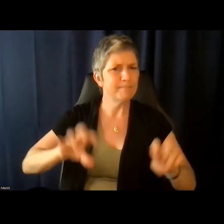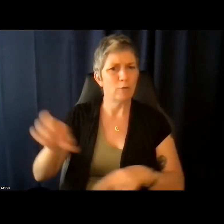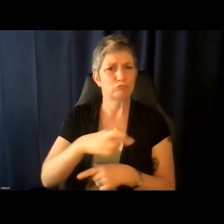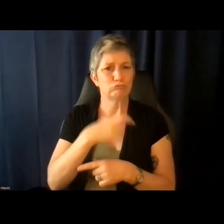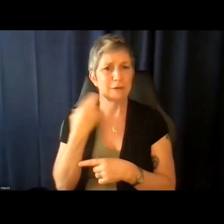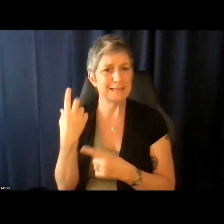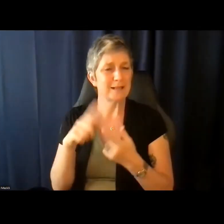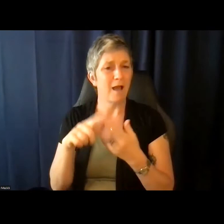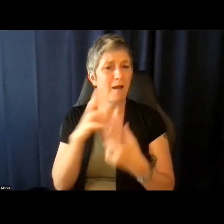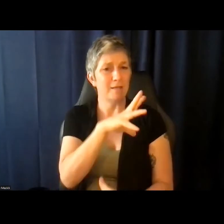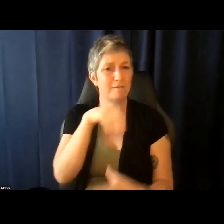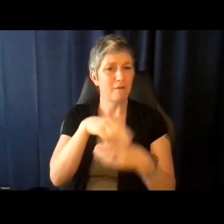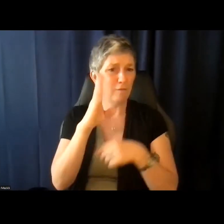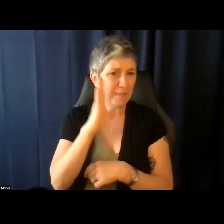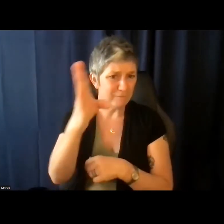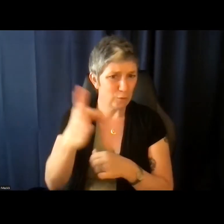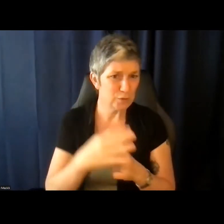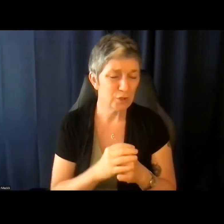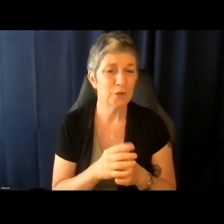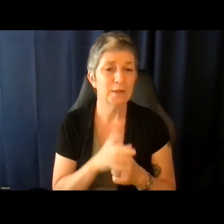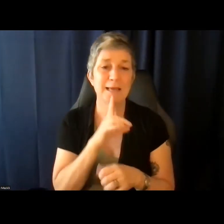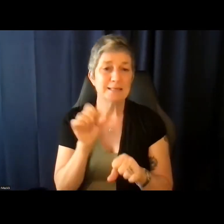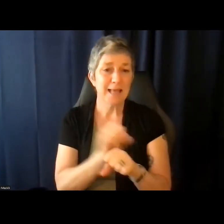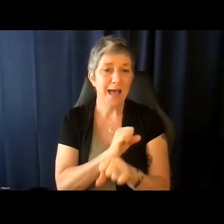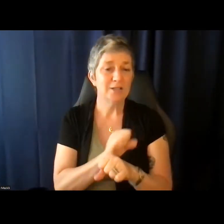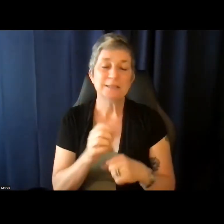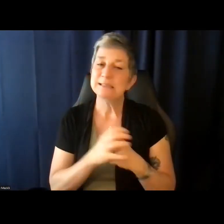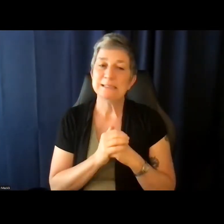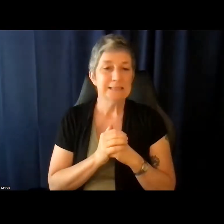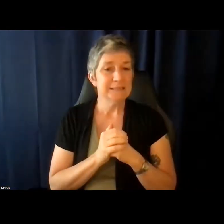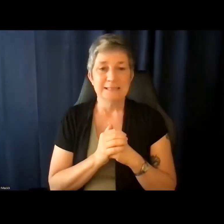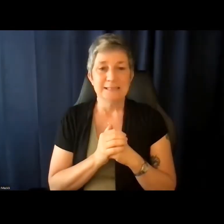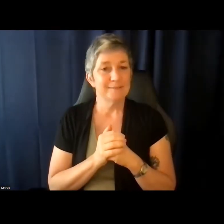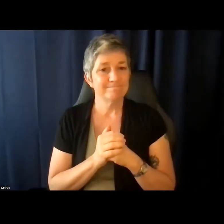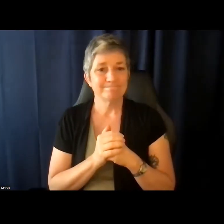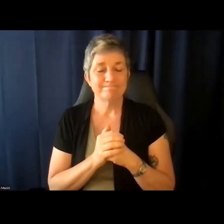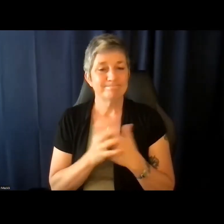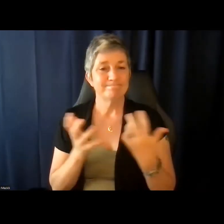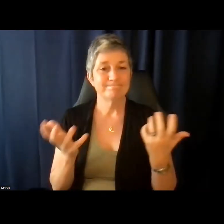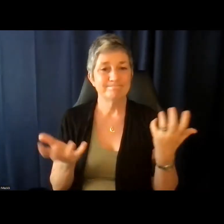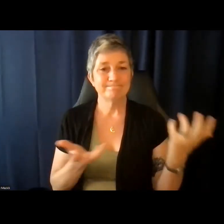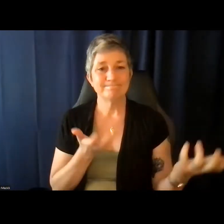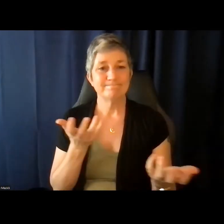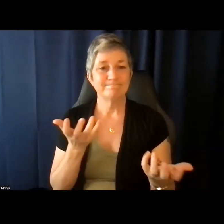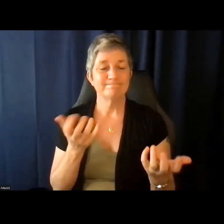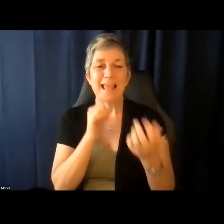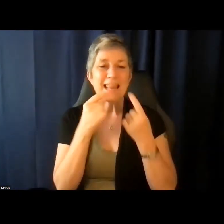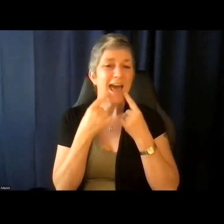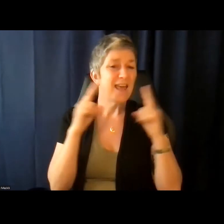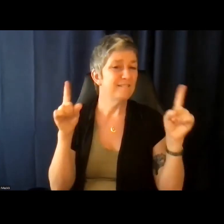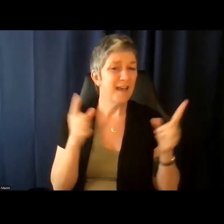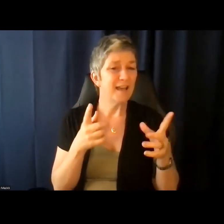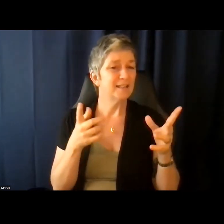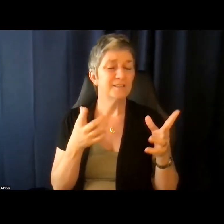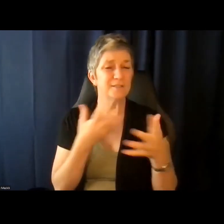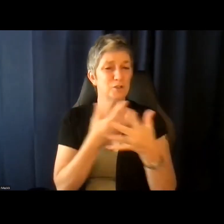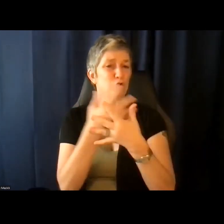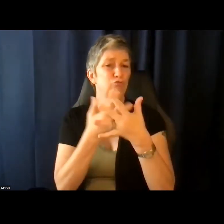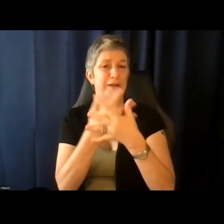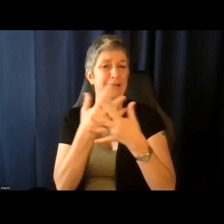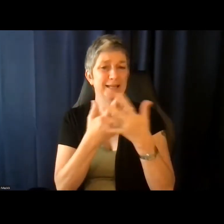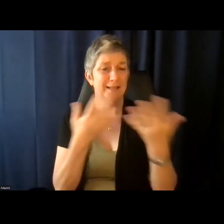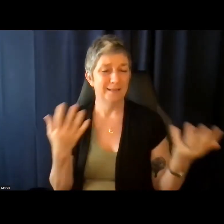justice involvement in the future is actually a very kind of ineffective way to screen people out. In